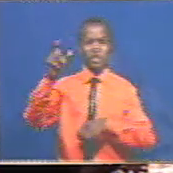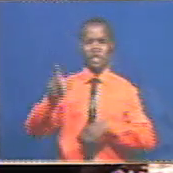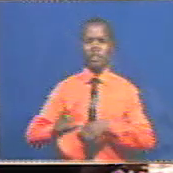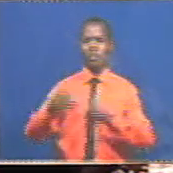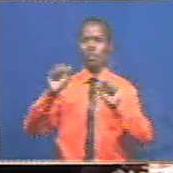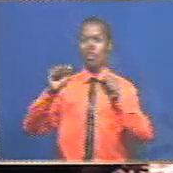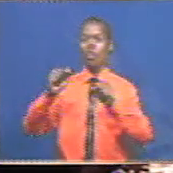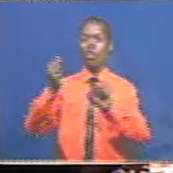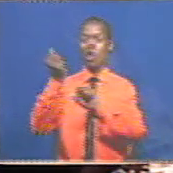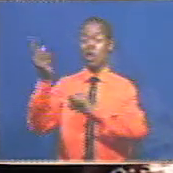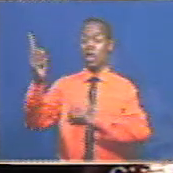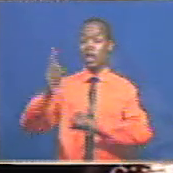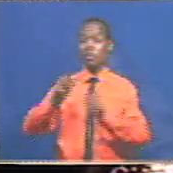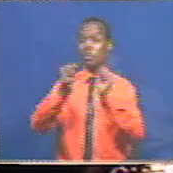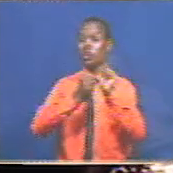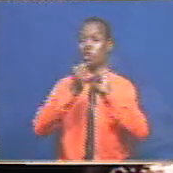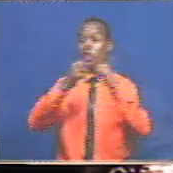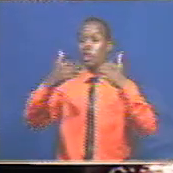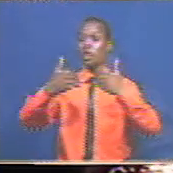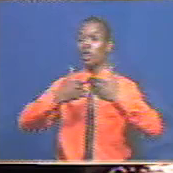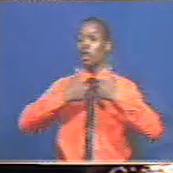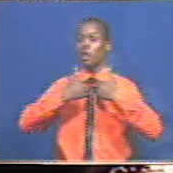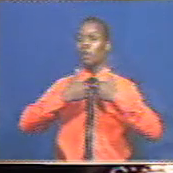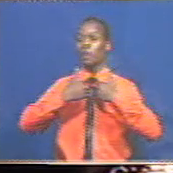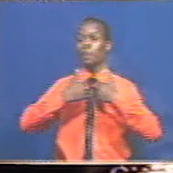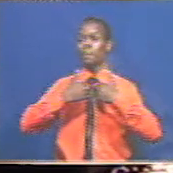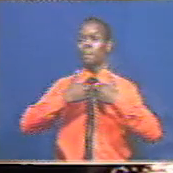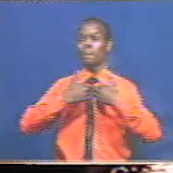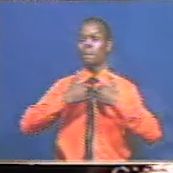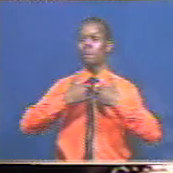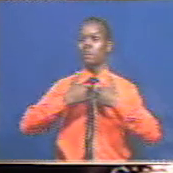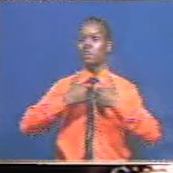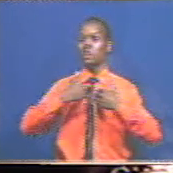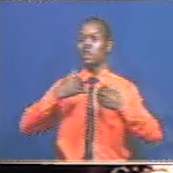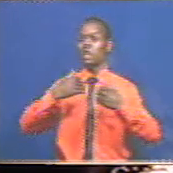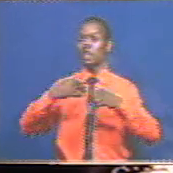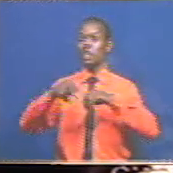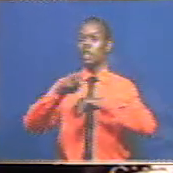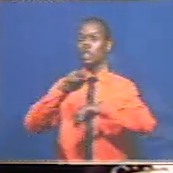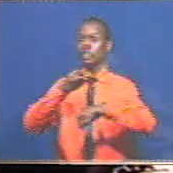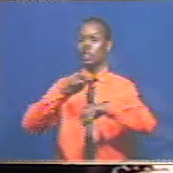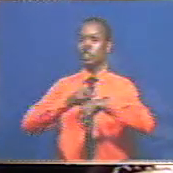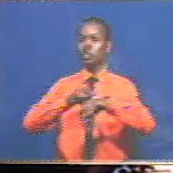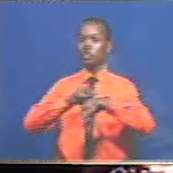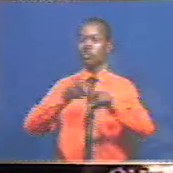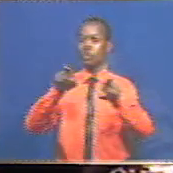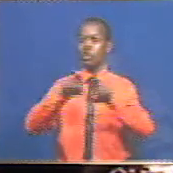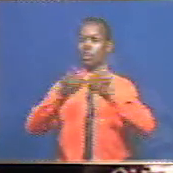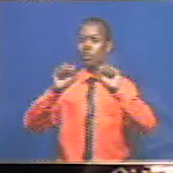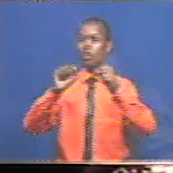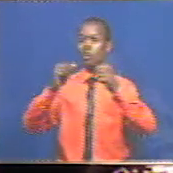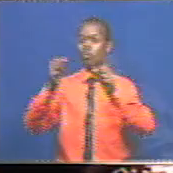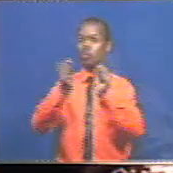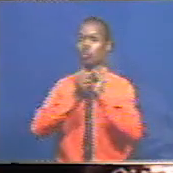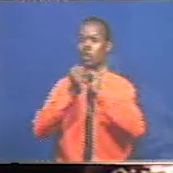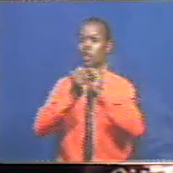come together with the it's one or the the national or the state delegation you can come together and